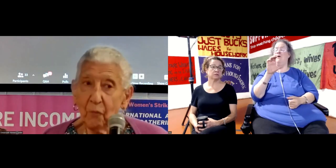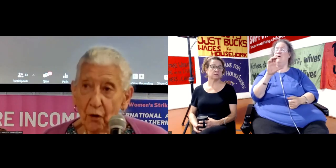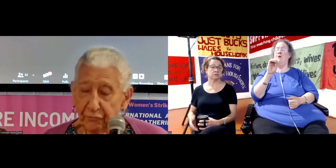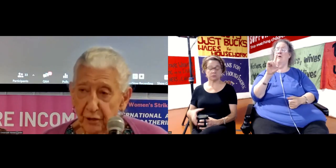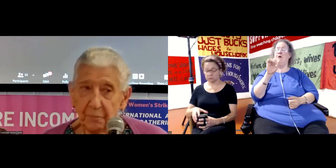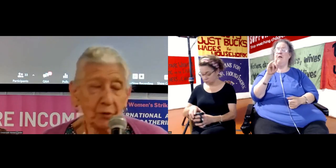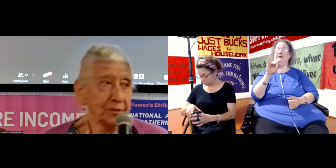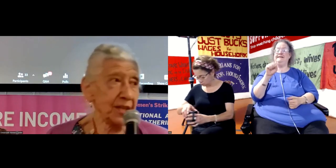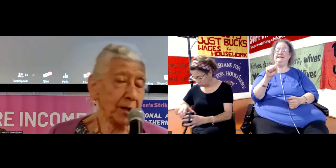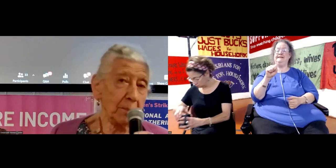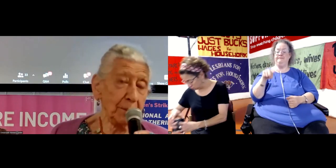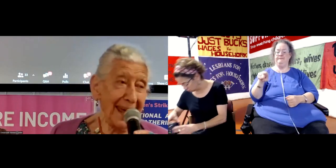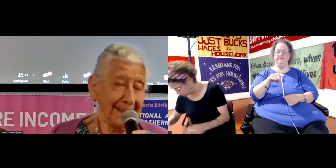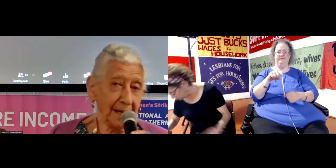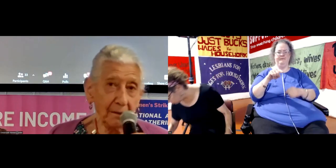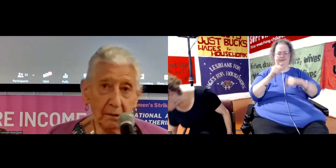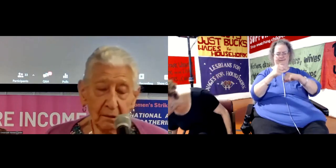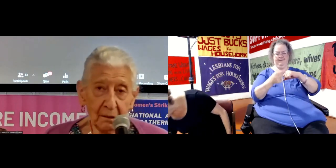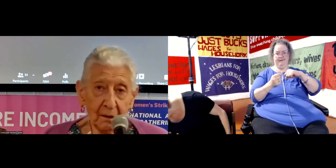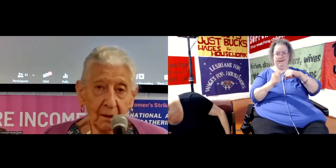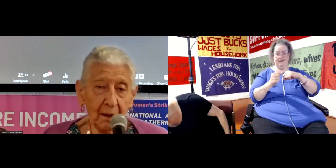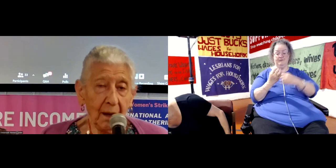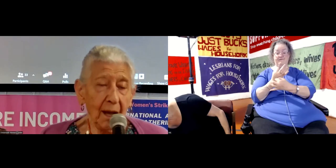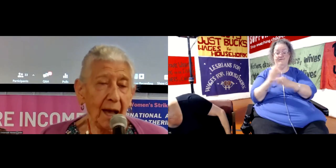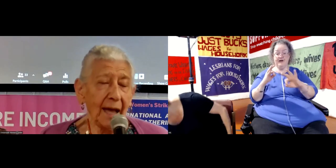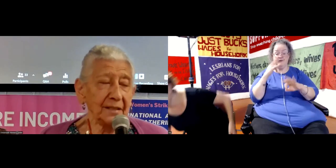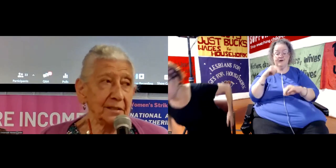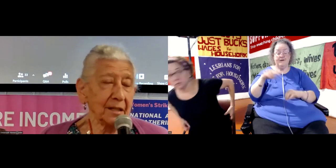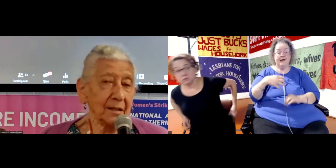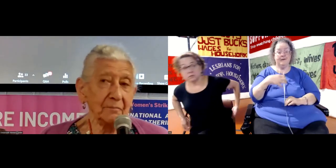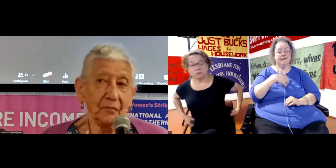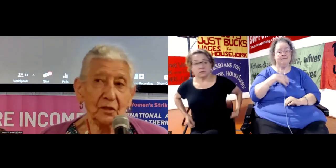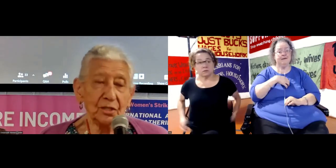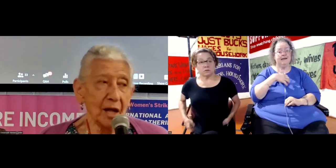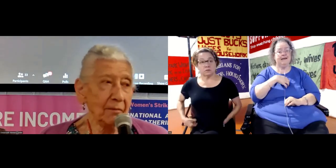and more free because they're complaining. And